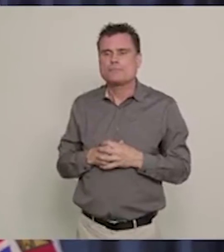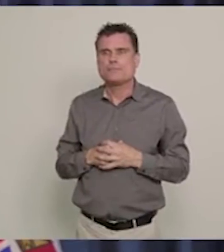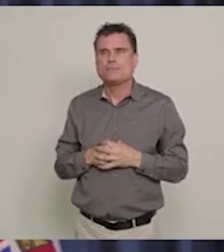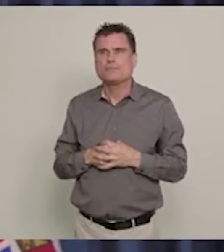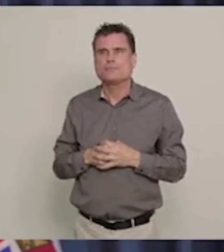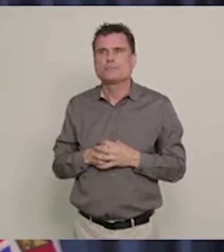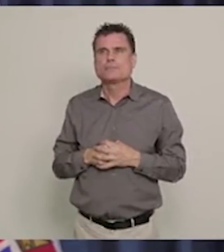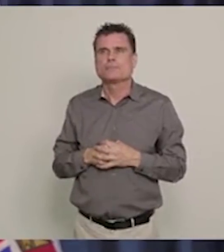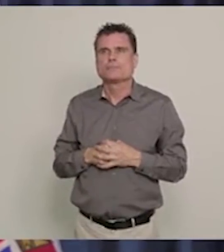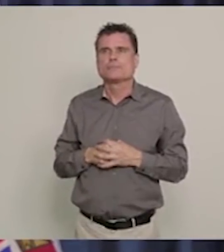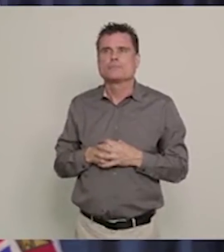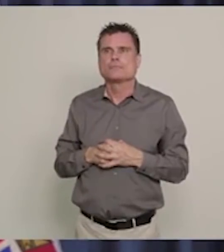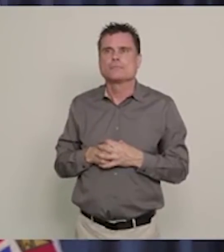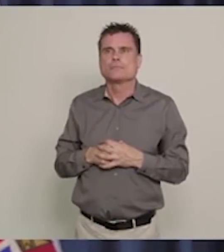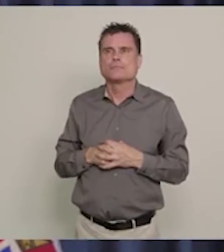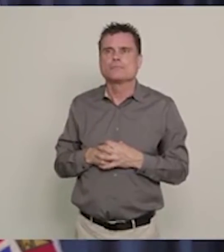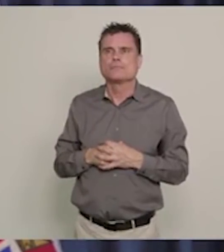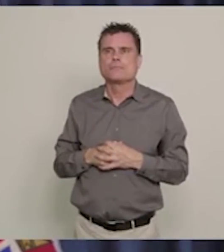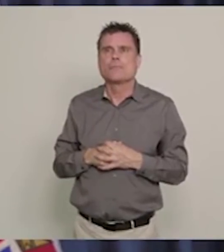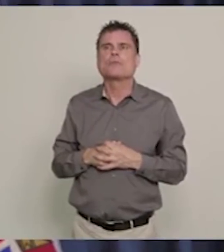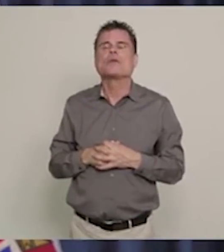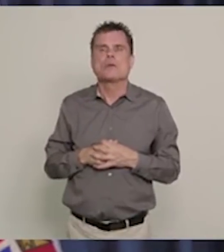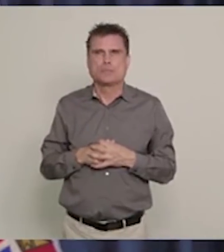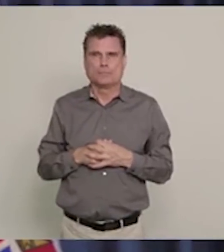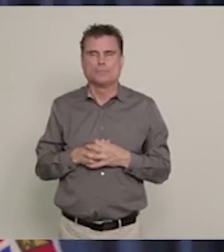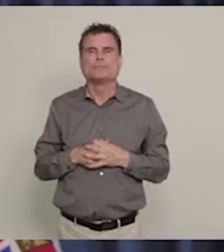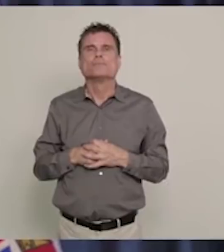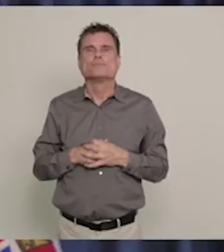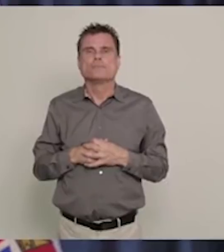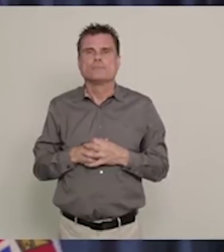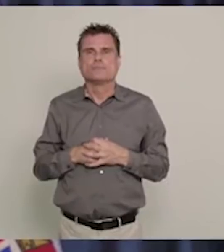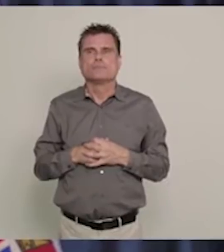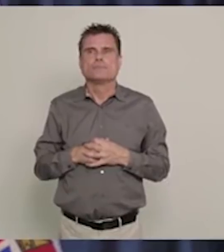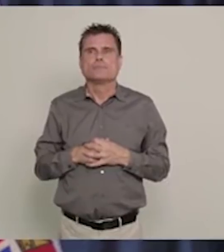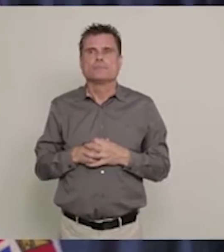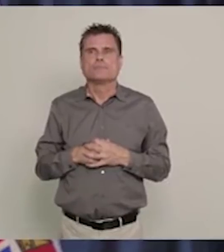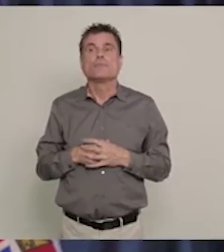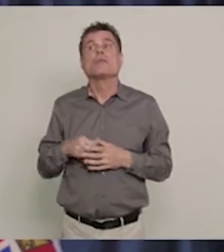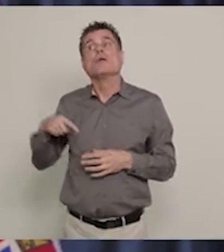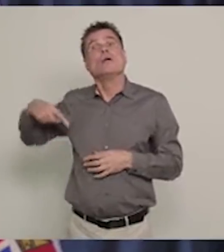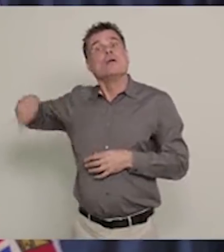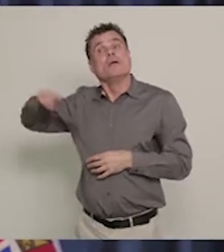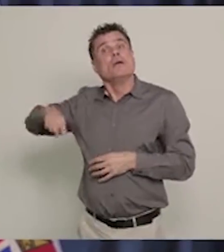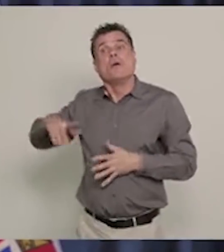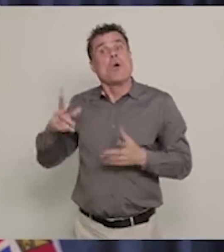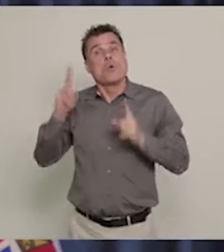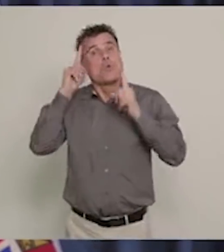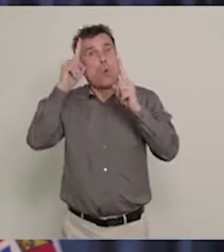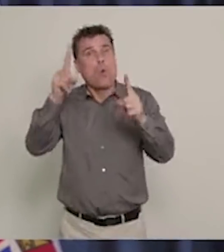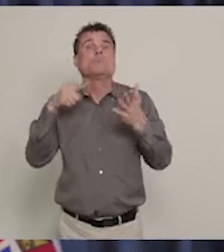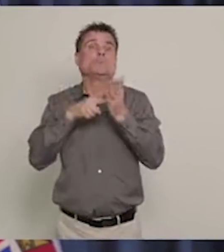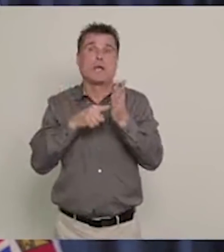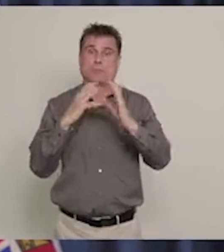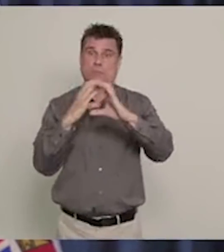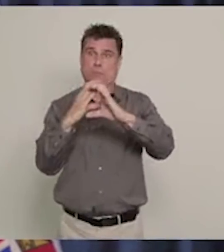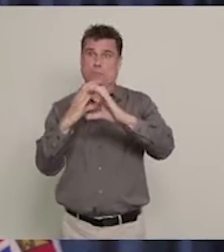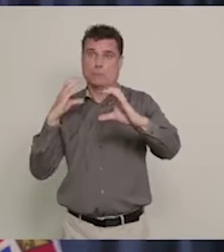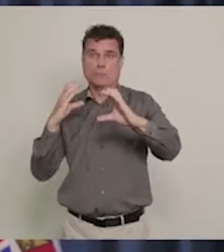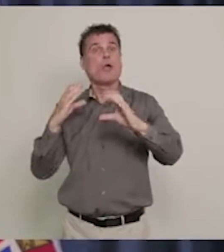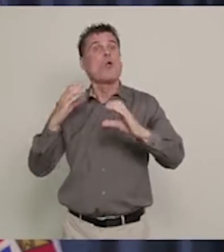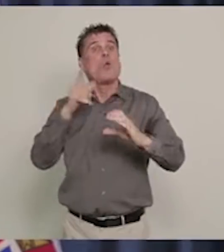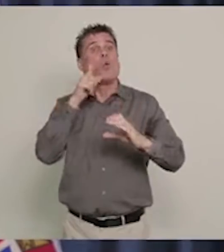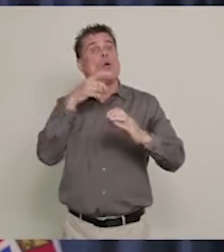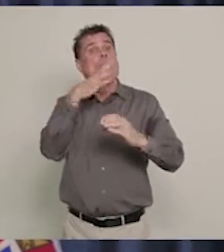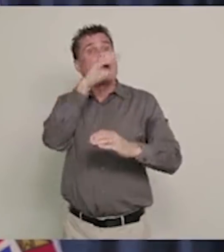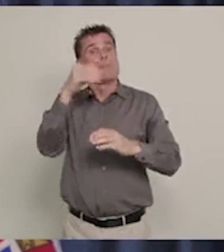manufacturing space as a result of the downsizing of the auto sector. And of course, talented Canadians are being asked to